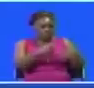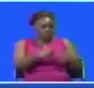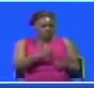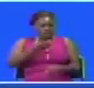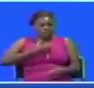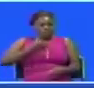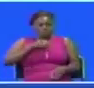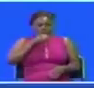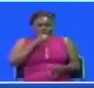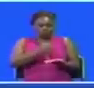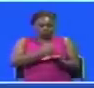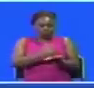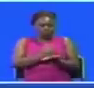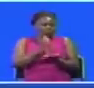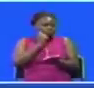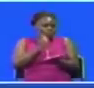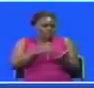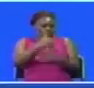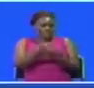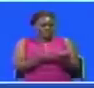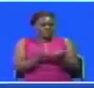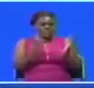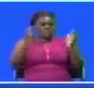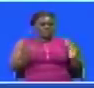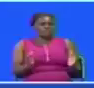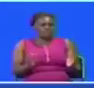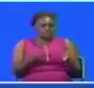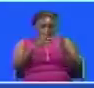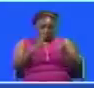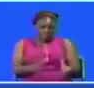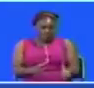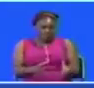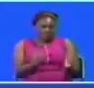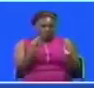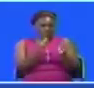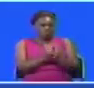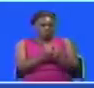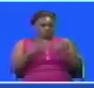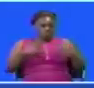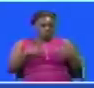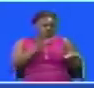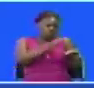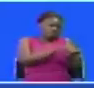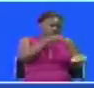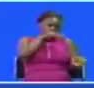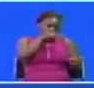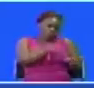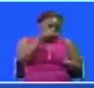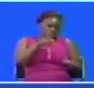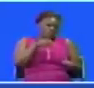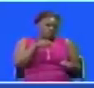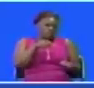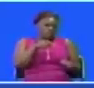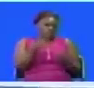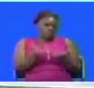honey. On this week's episode of The Next Frontier, Philip Keitany spends time with these beekeepers and their busy, buzzing